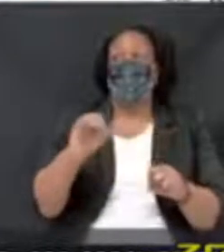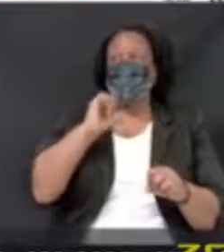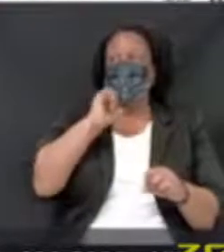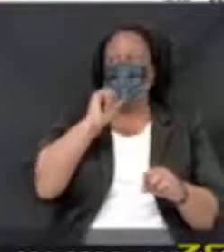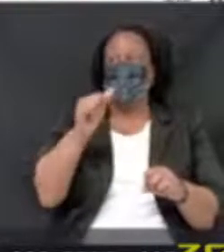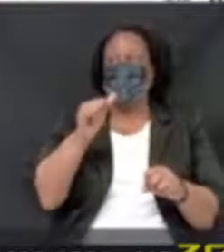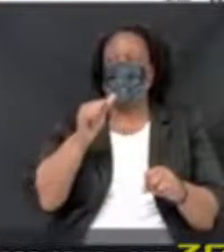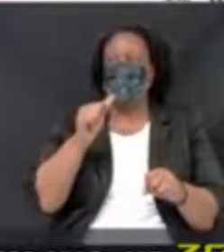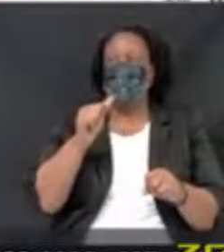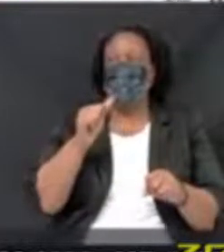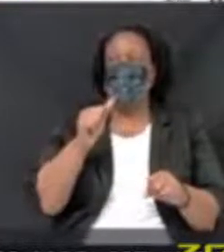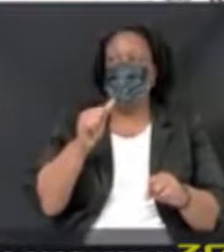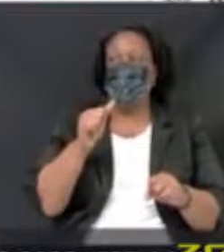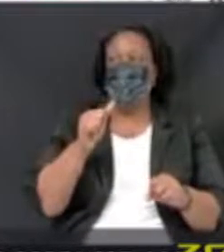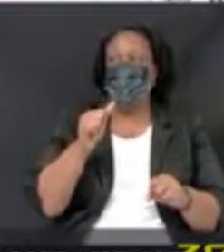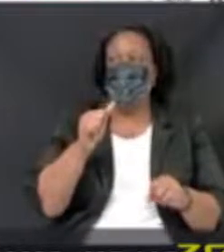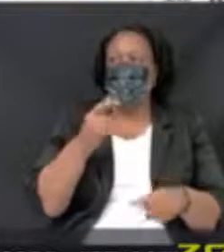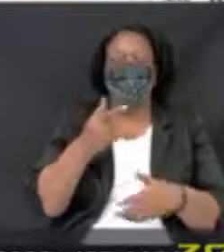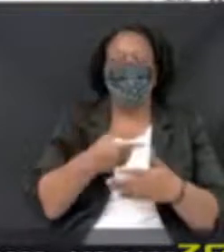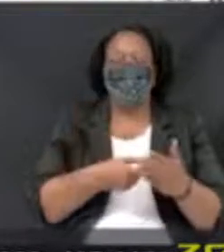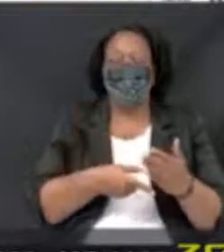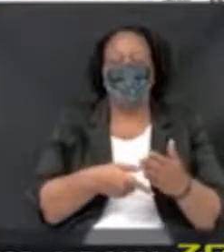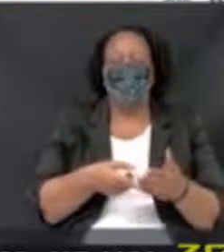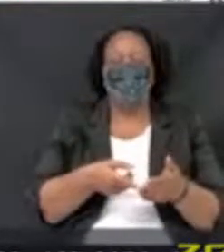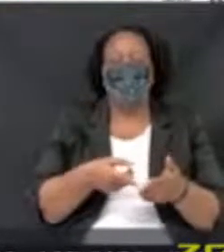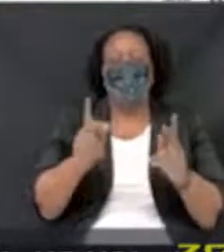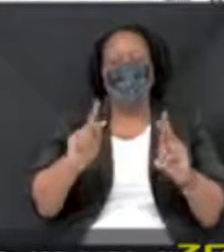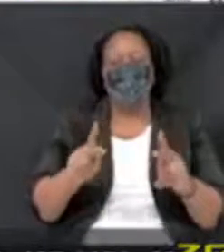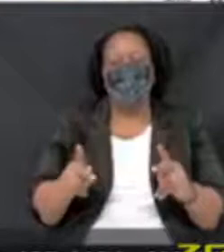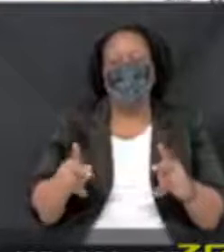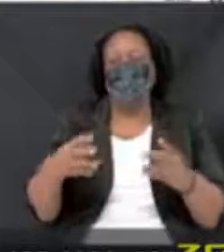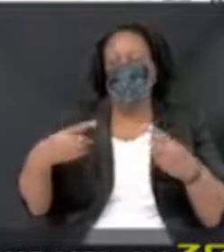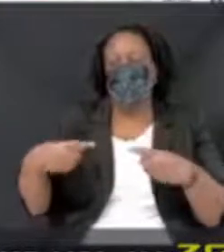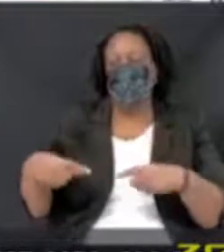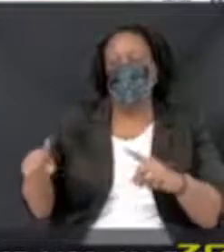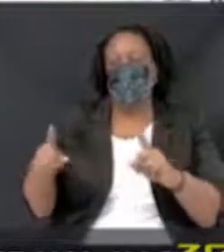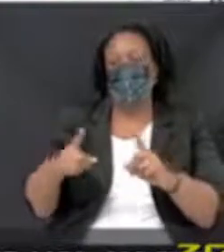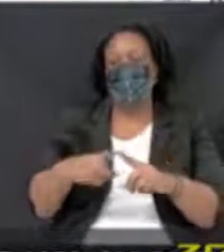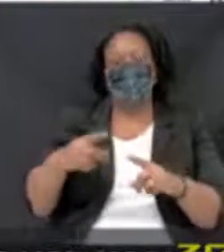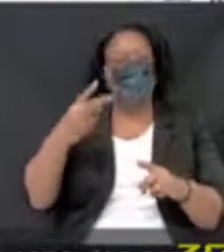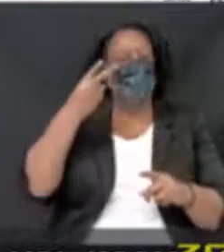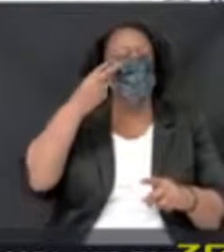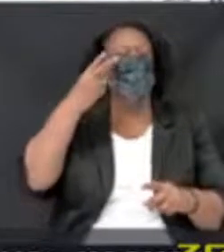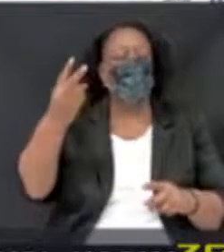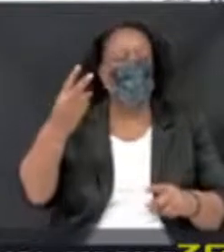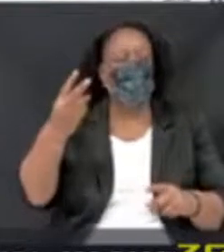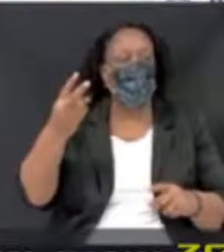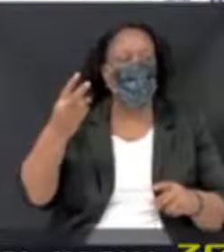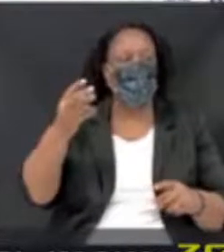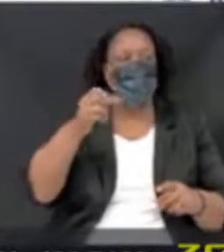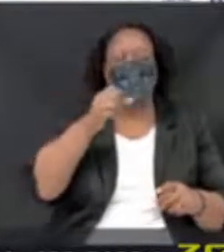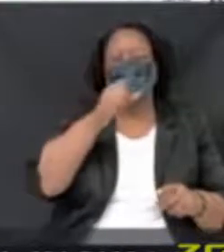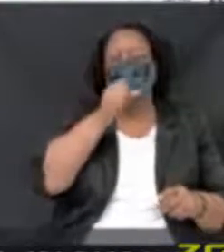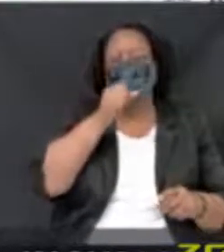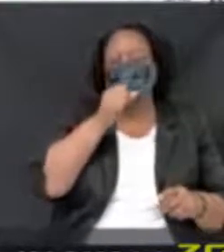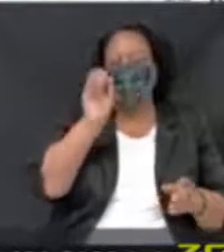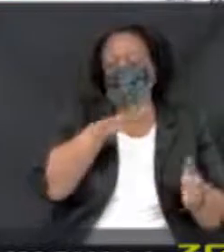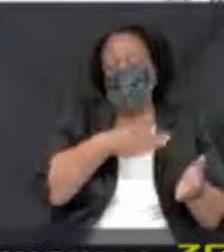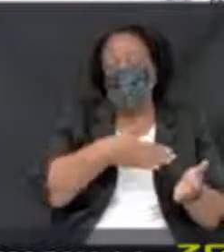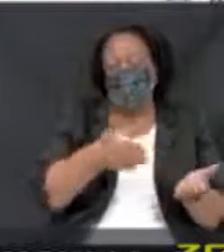not what's preventing persons from going to the tent, and so relaxing the restrictions is not going to change anything. And